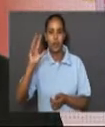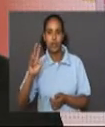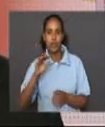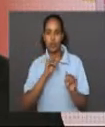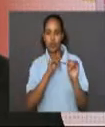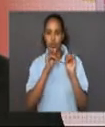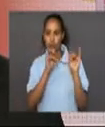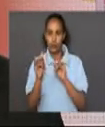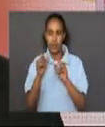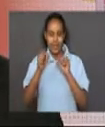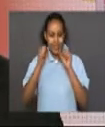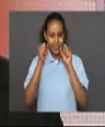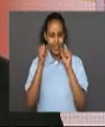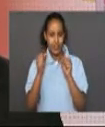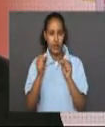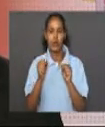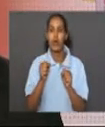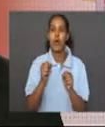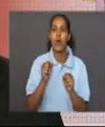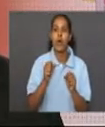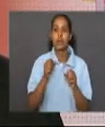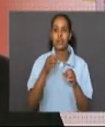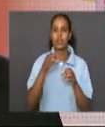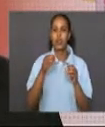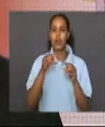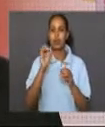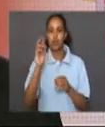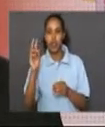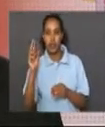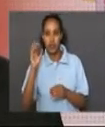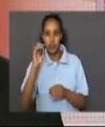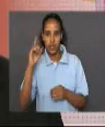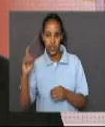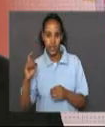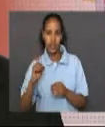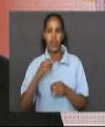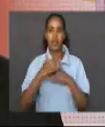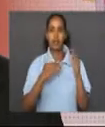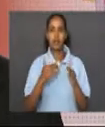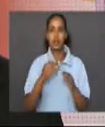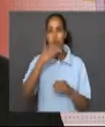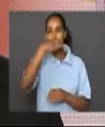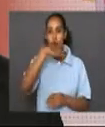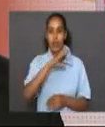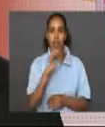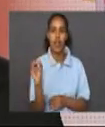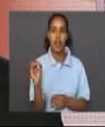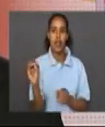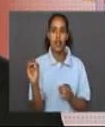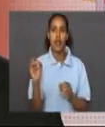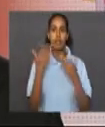also a strong oxidizing agent. It is even more so when it is hot